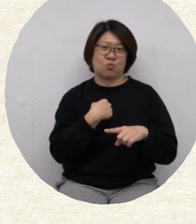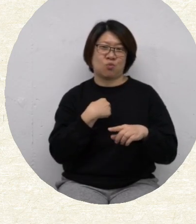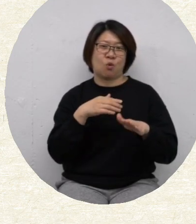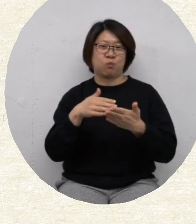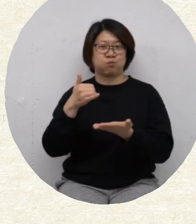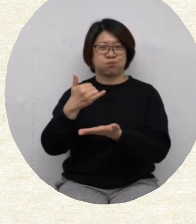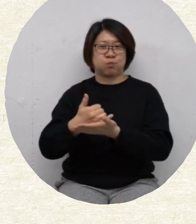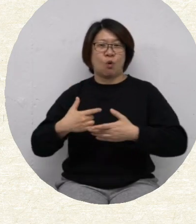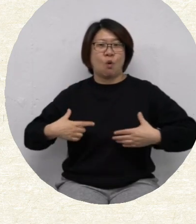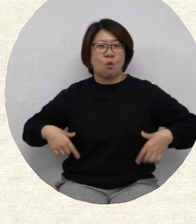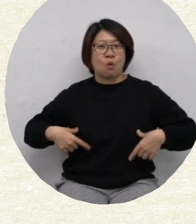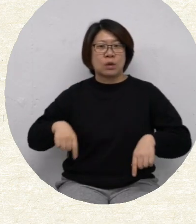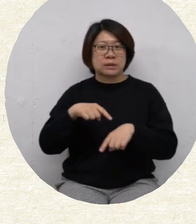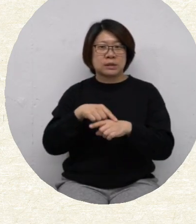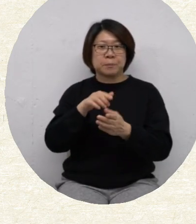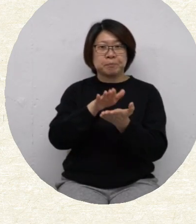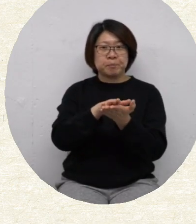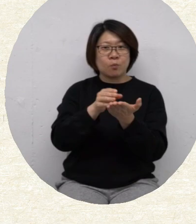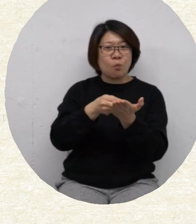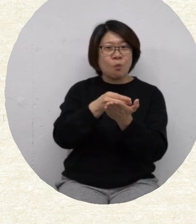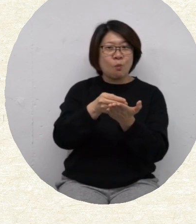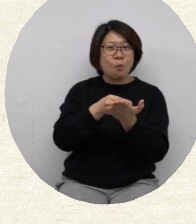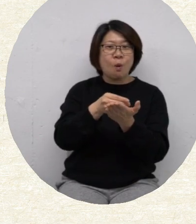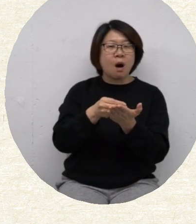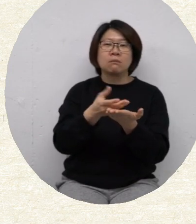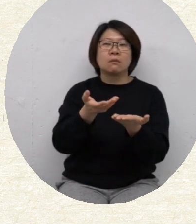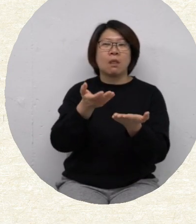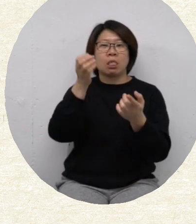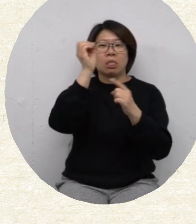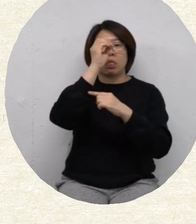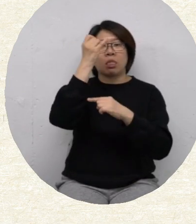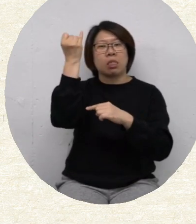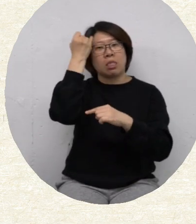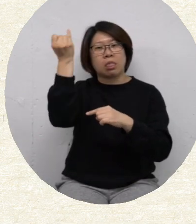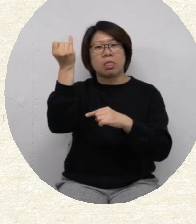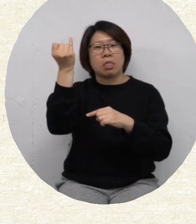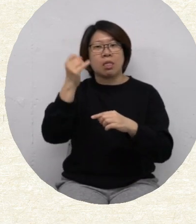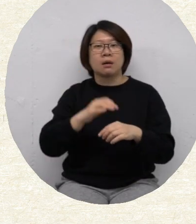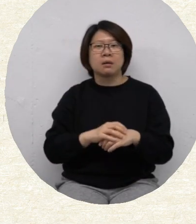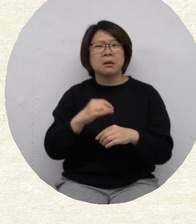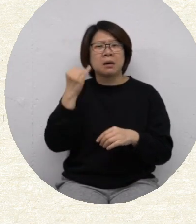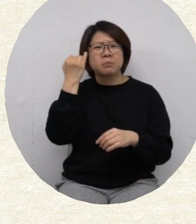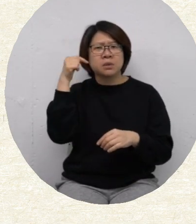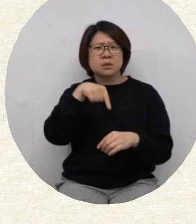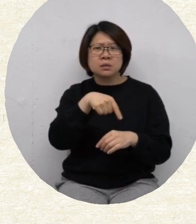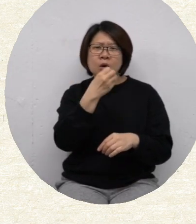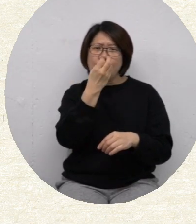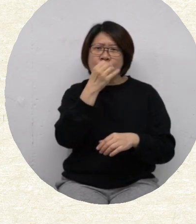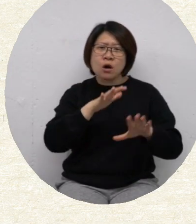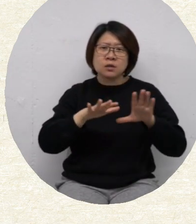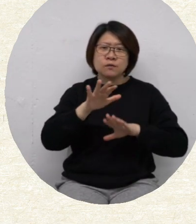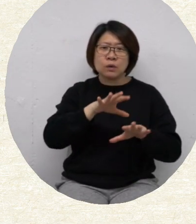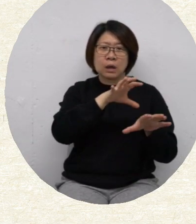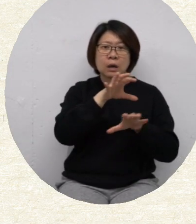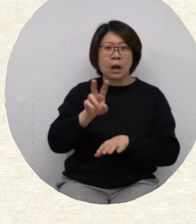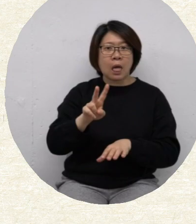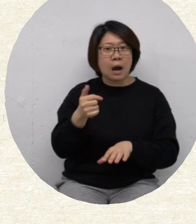beginning? Is that because it's the foundation of all of your work? Or